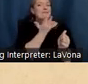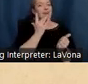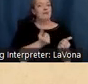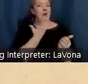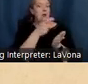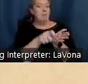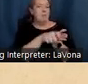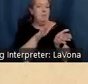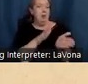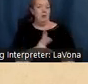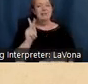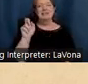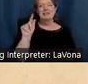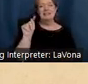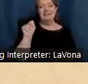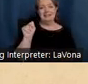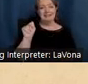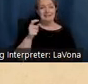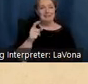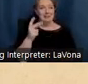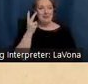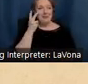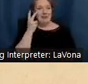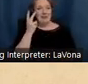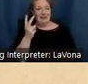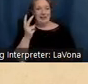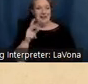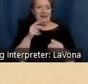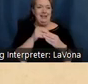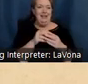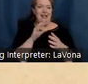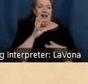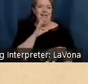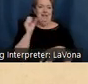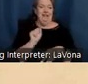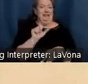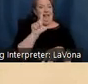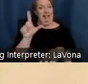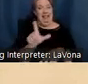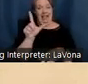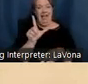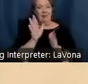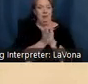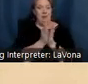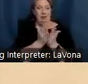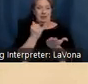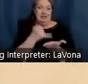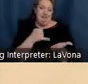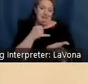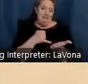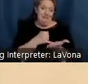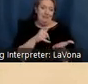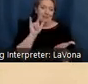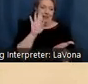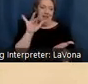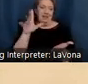see here images of an extremely past-new library book of Keats where he drew Libby's eyes